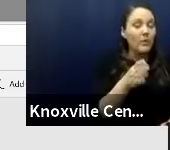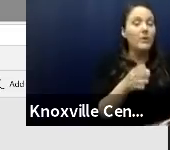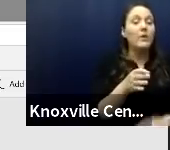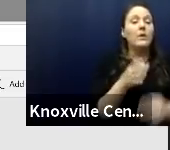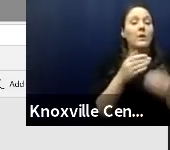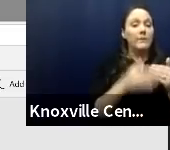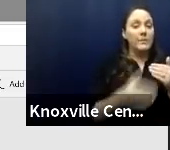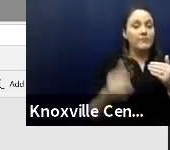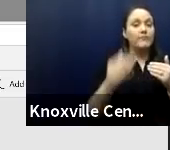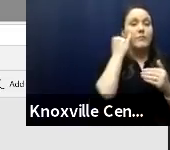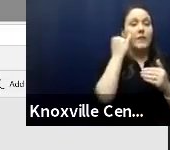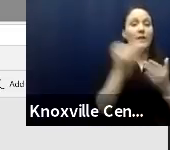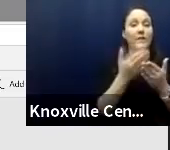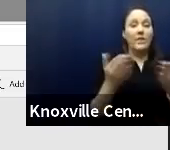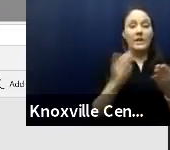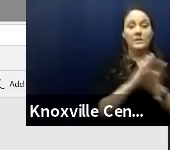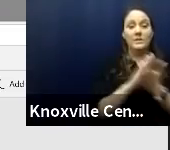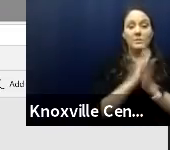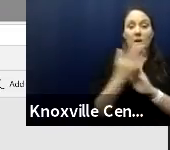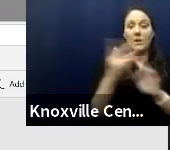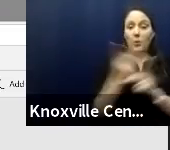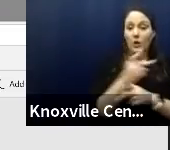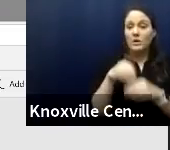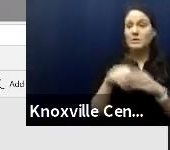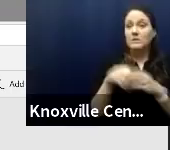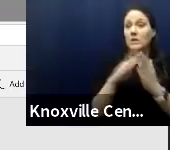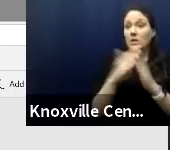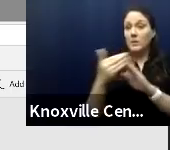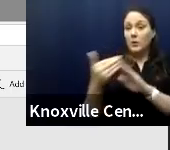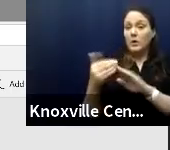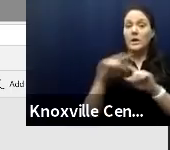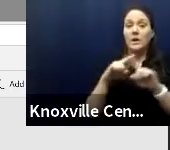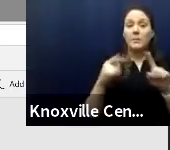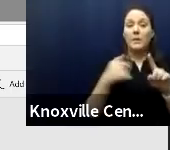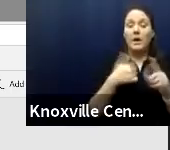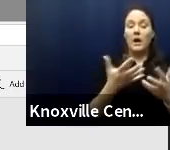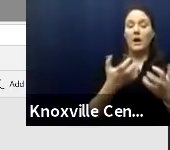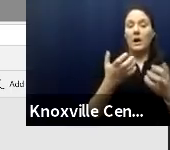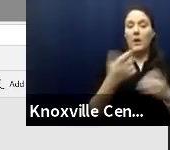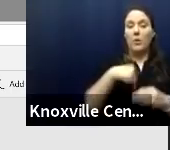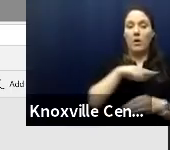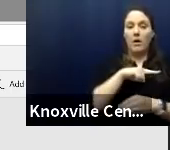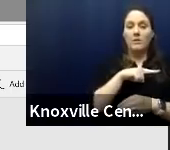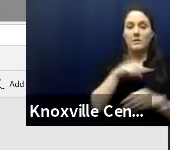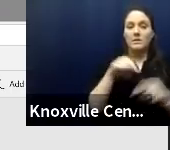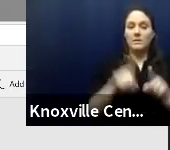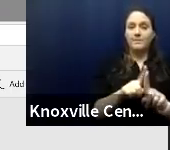get significantly worse in our community. But I would like us to just basically take a step back,